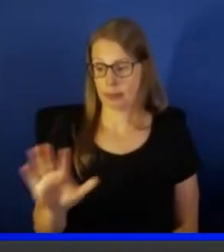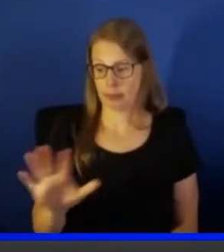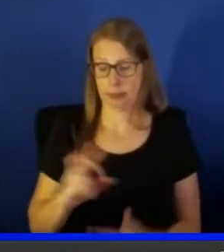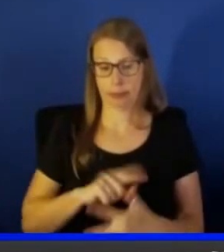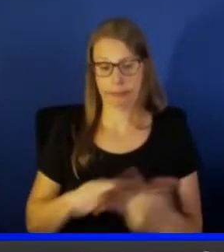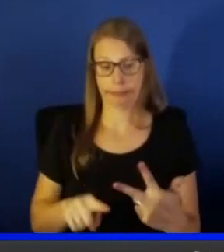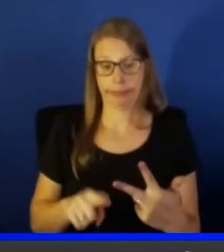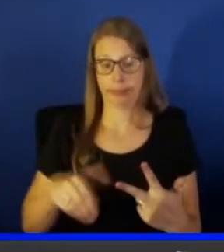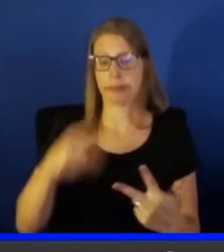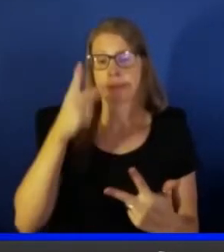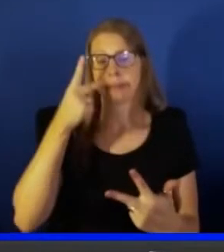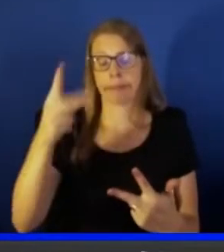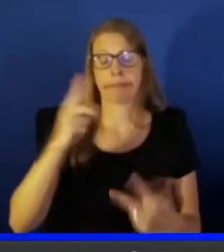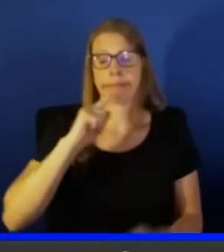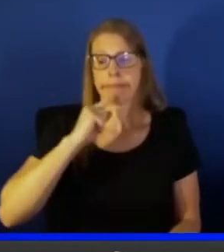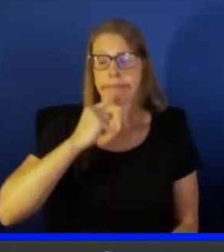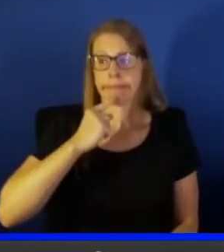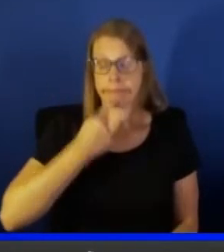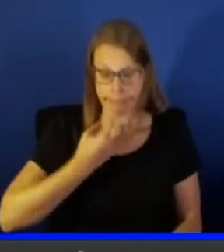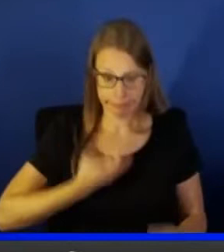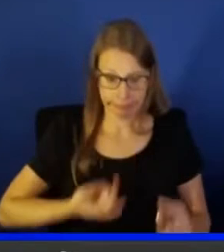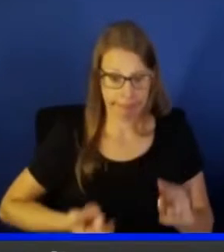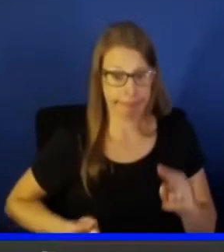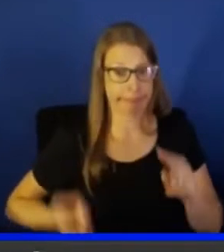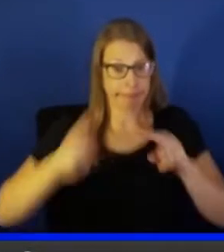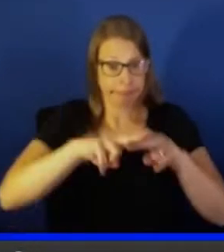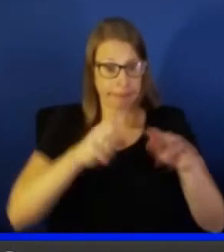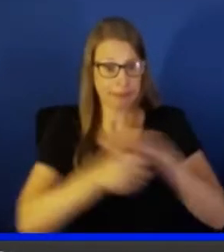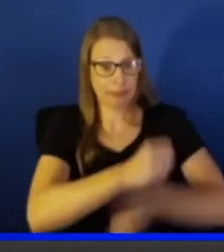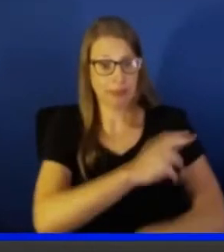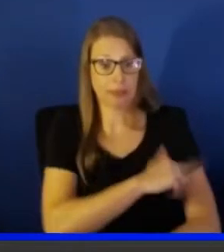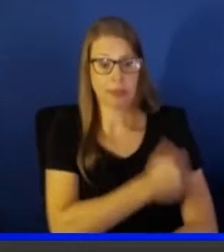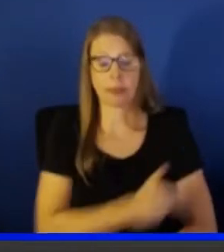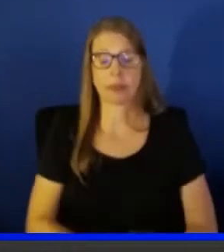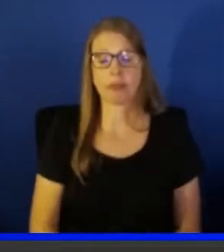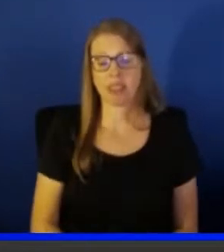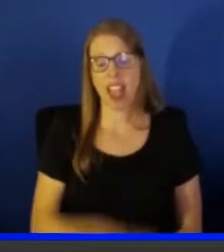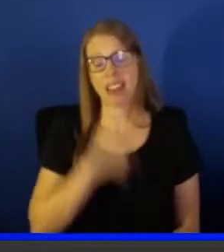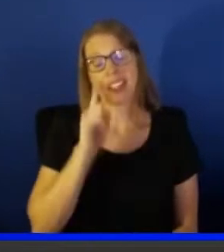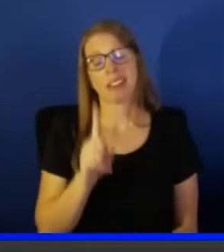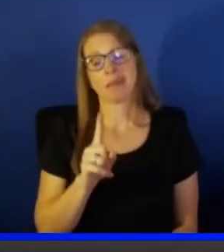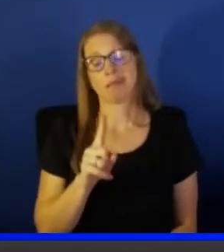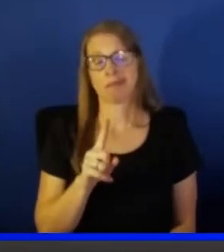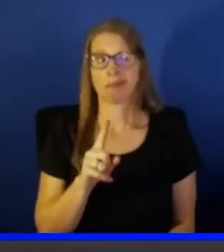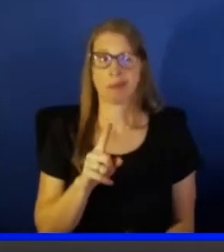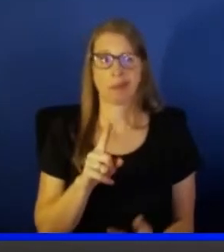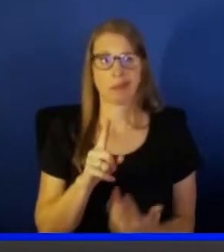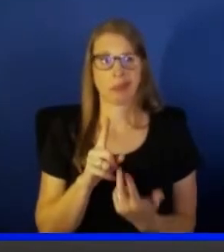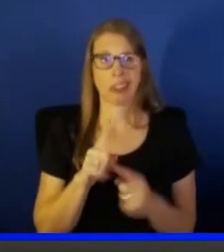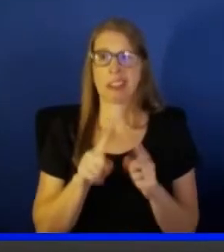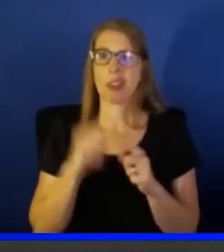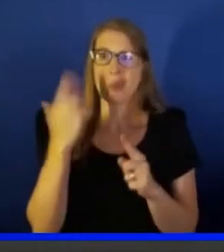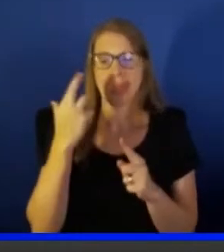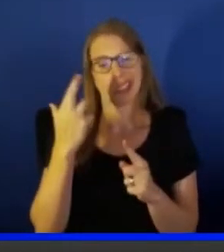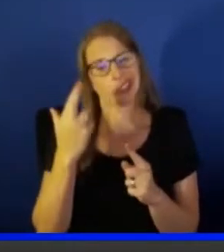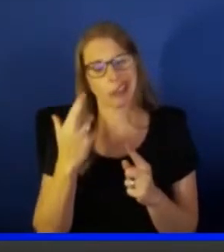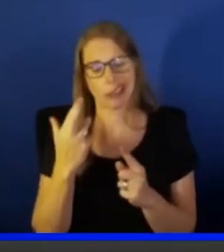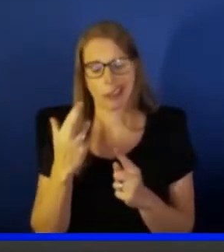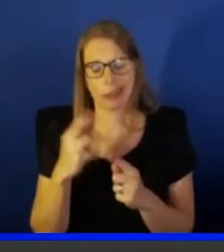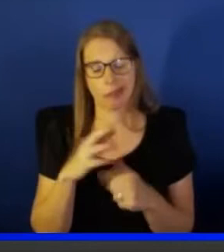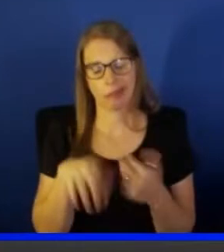that significant increase in hospitalization. So I think he's spot on. I think it's due to a combination of factors. Most important is probably